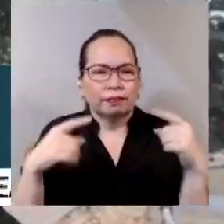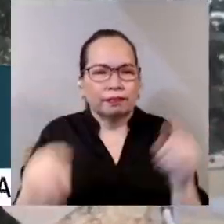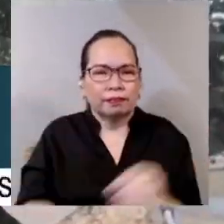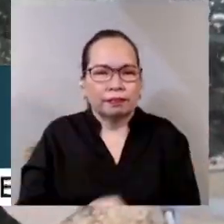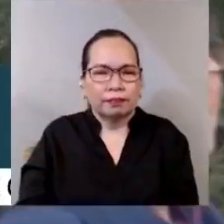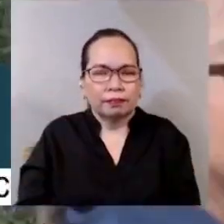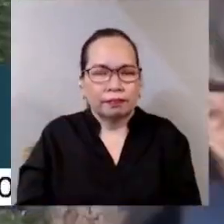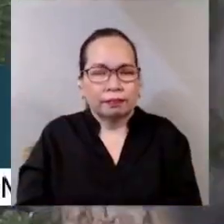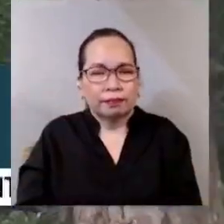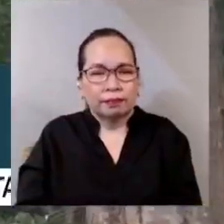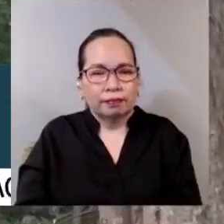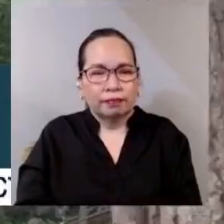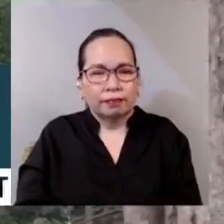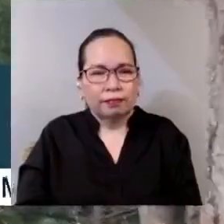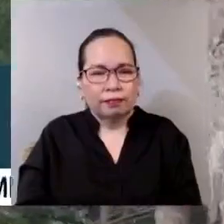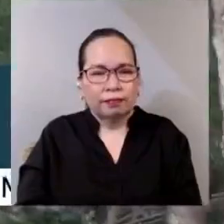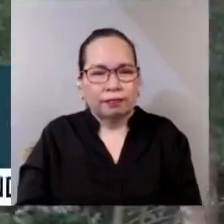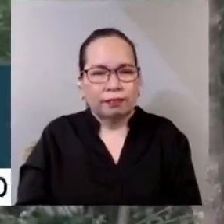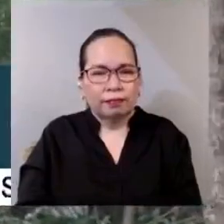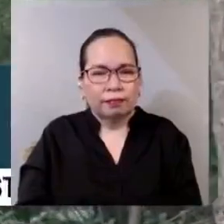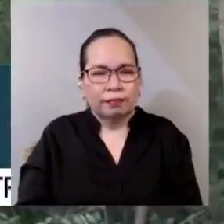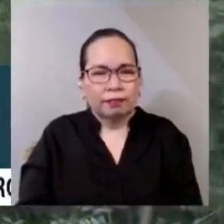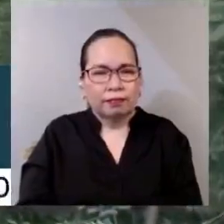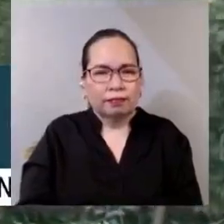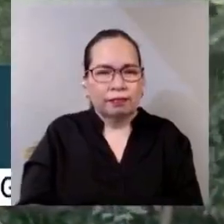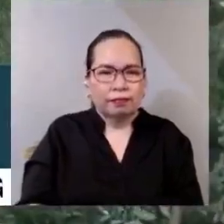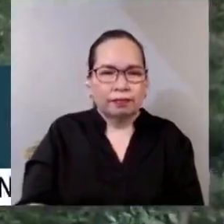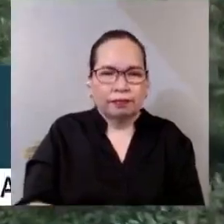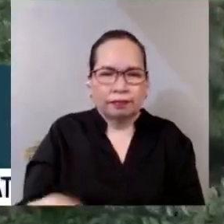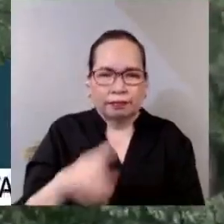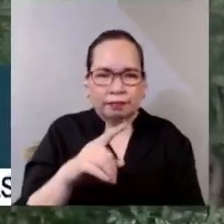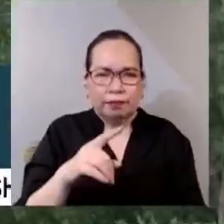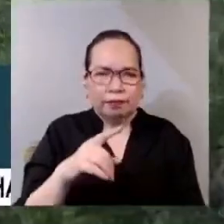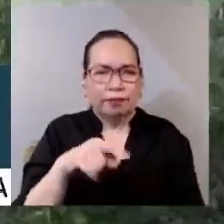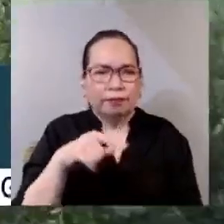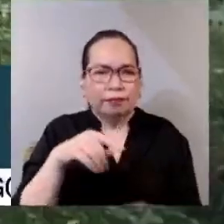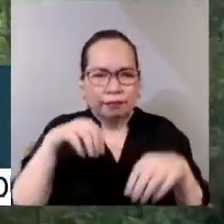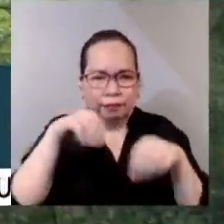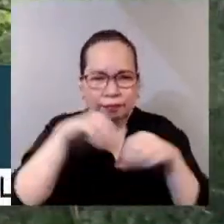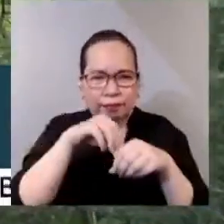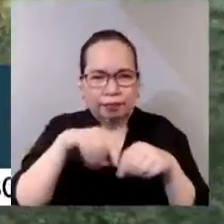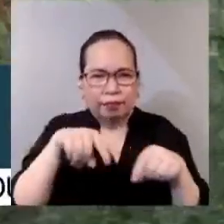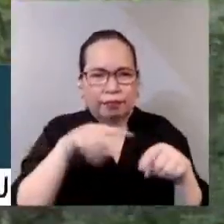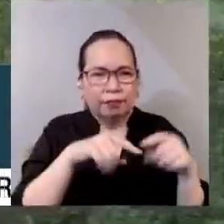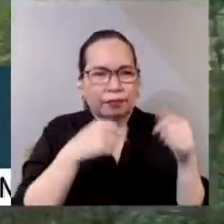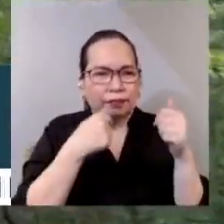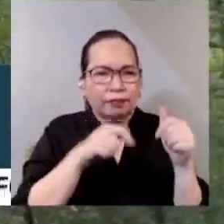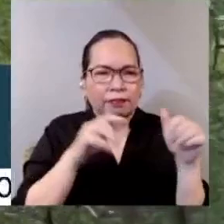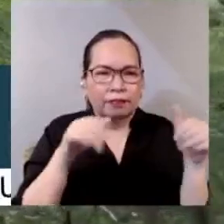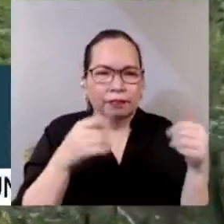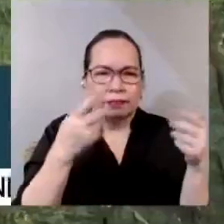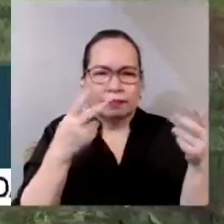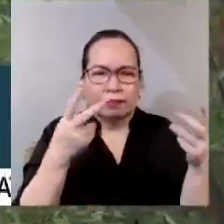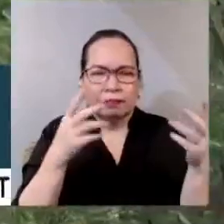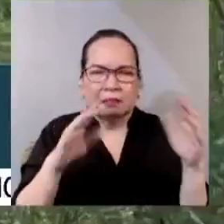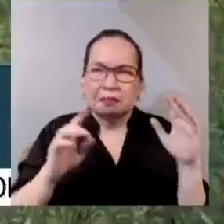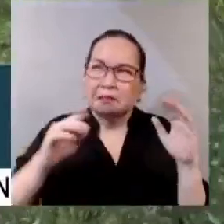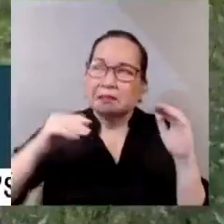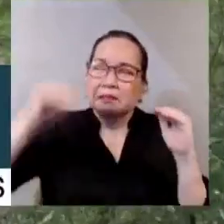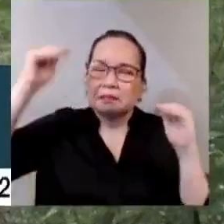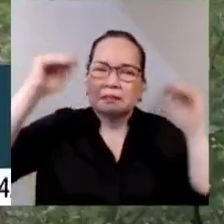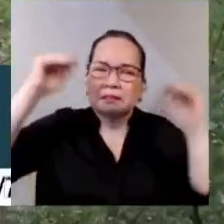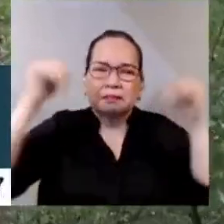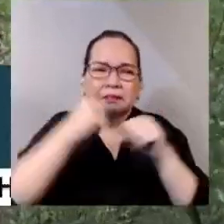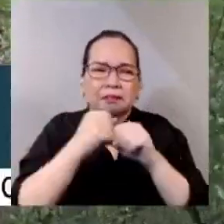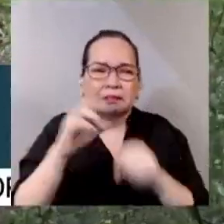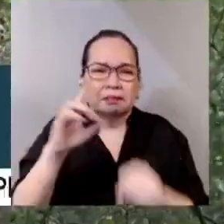think that's a big thing. Helena Piper is one of the many Seattle residents who have been following the revelation of the giant trolls built by the Danish